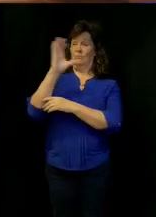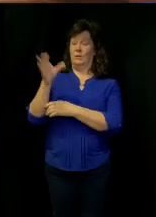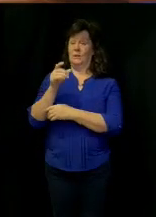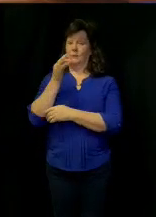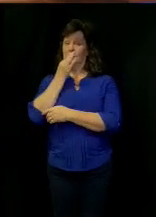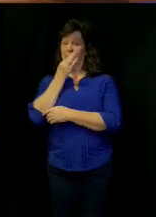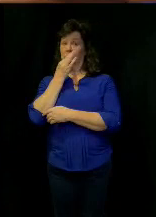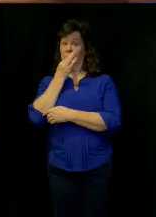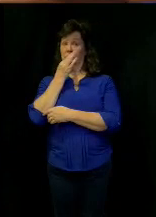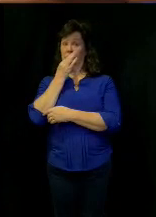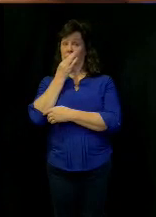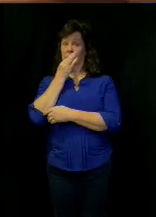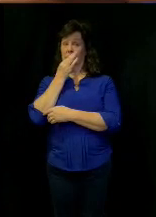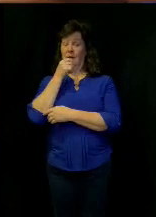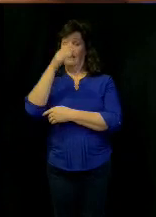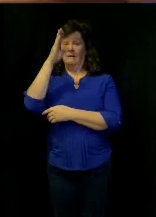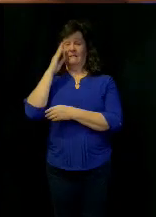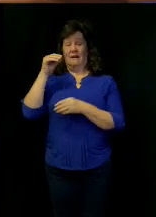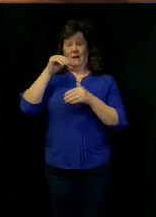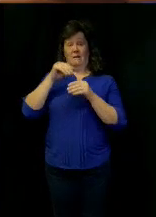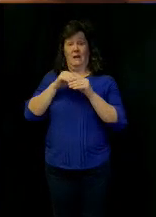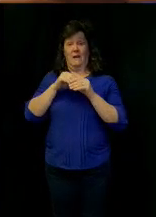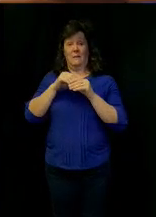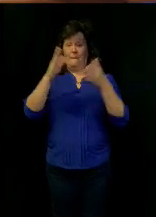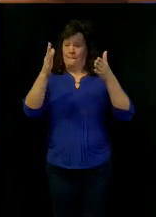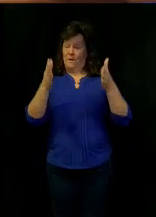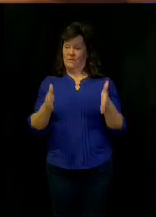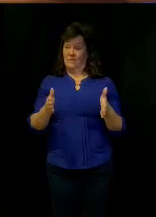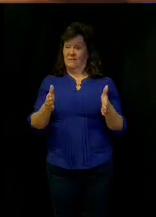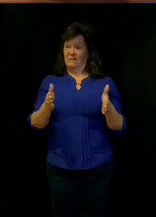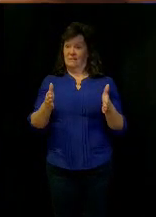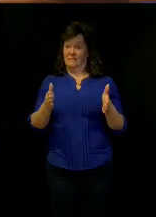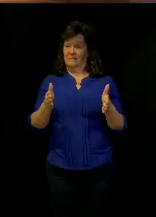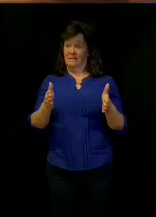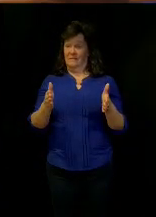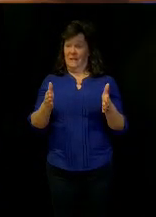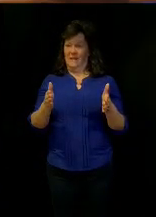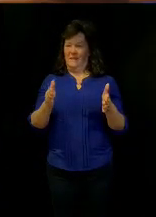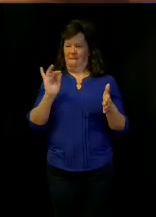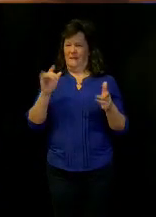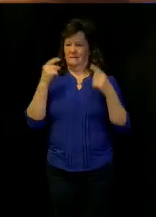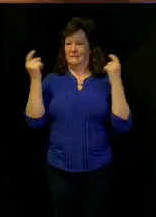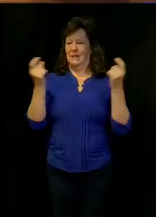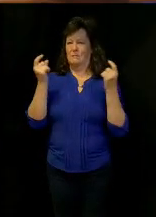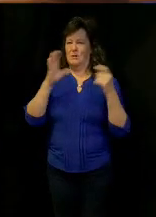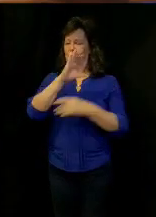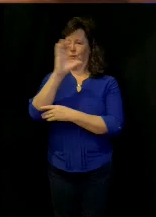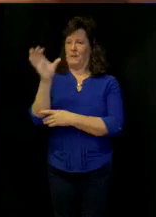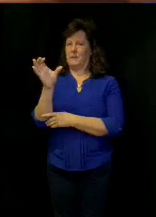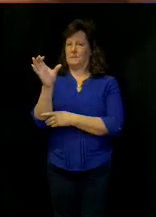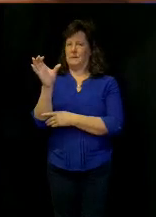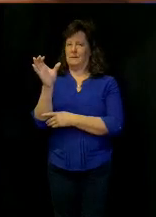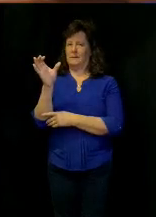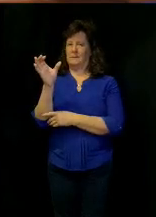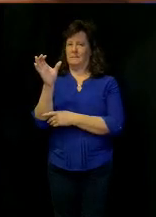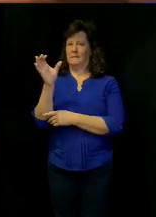we're celebrating God in the what? In flesh. It's the enfleshment. It's